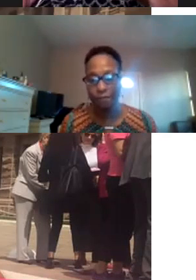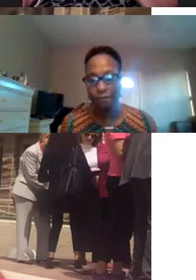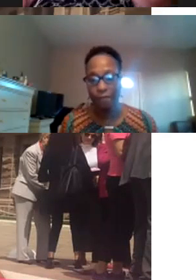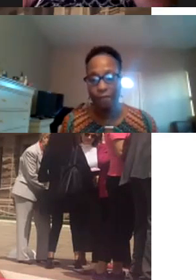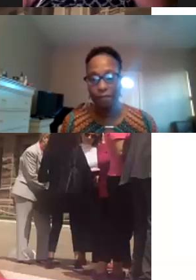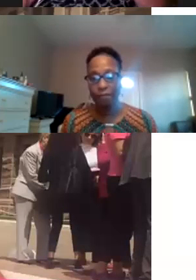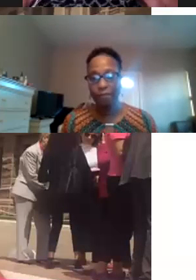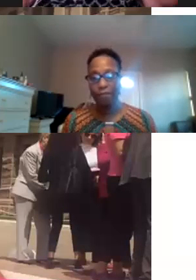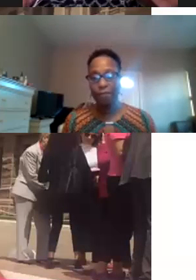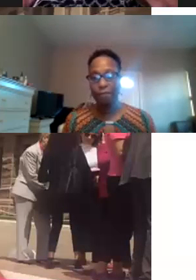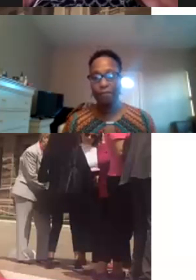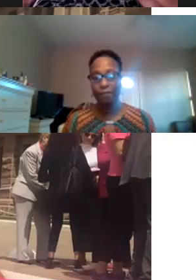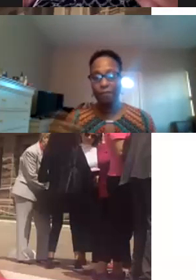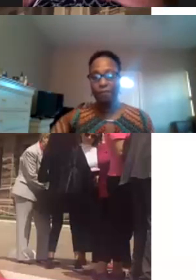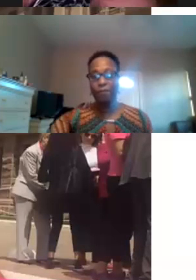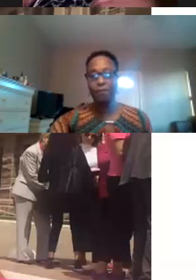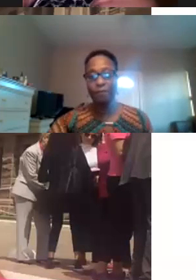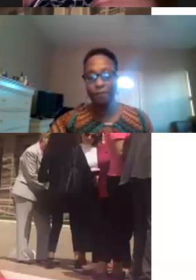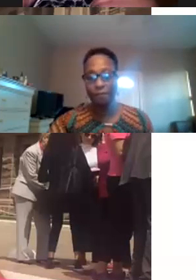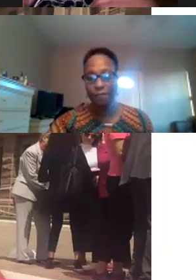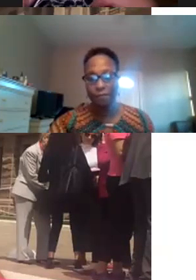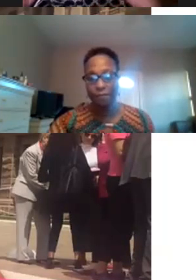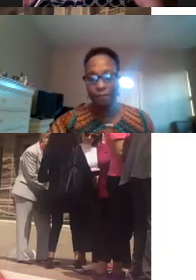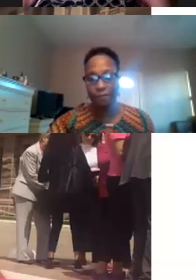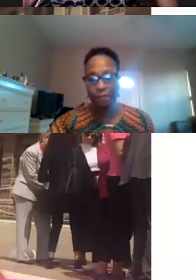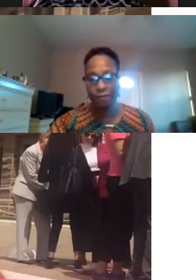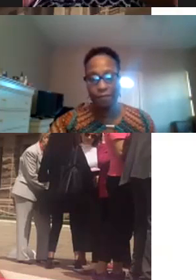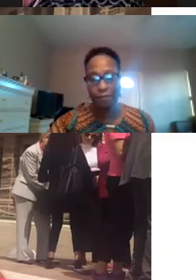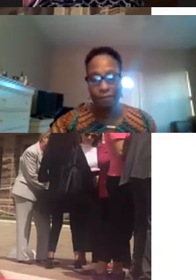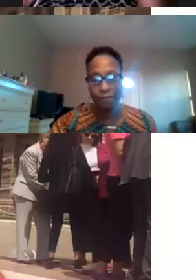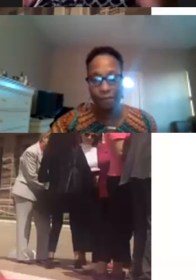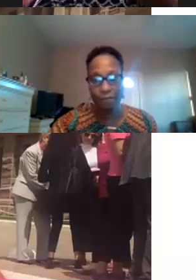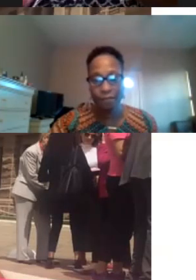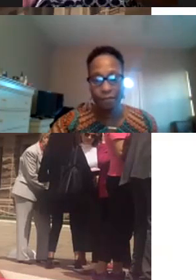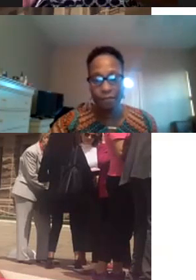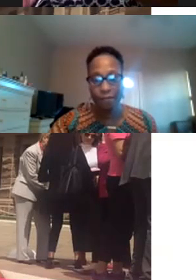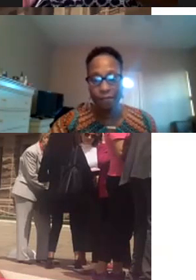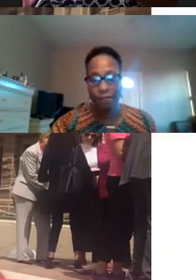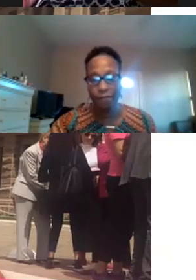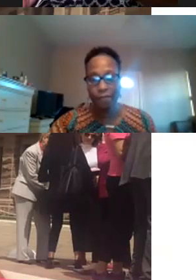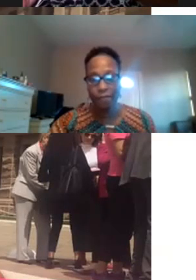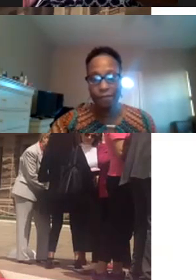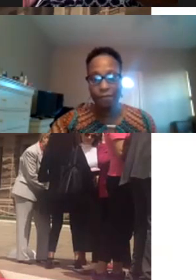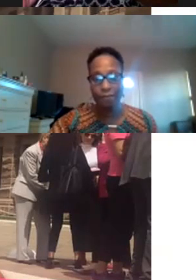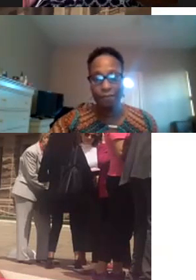question, what would you do if you were in my shoes and you didn't have health care?